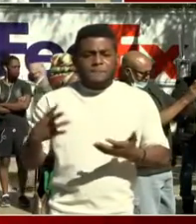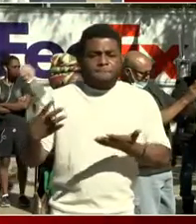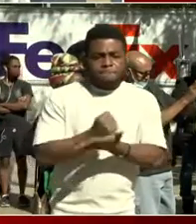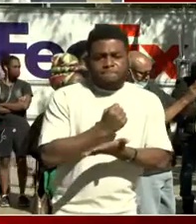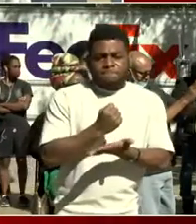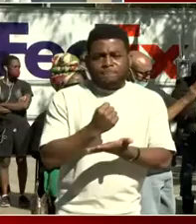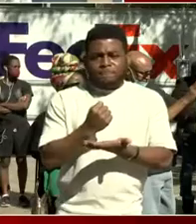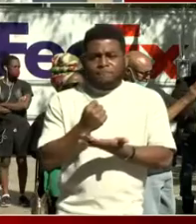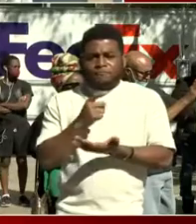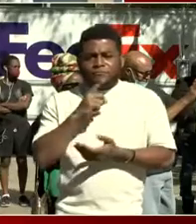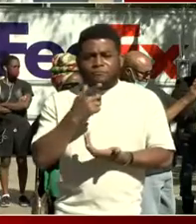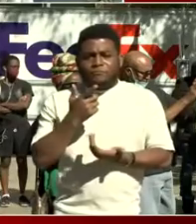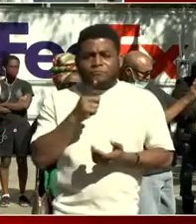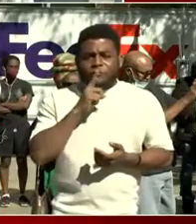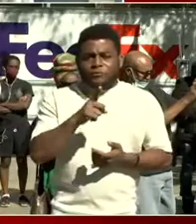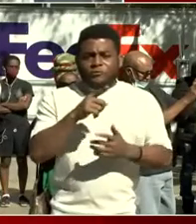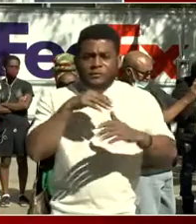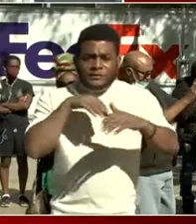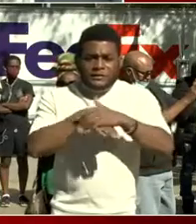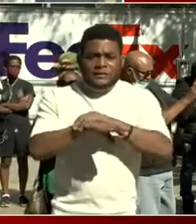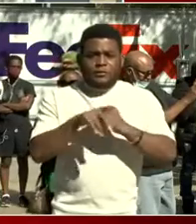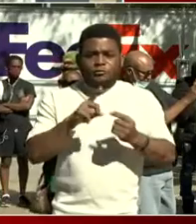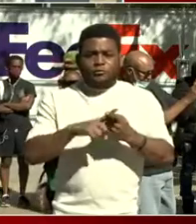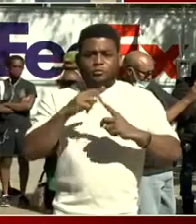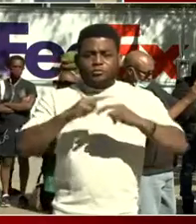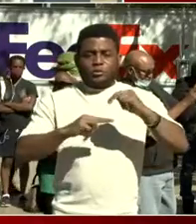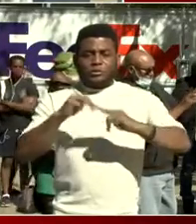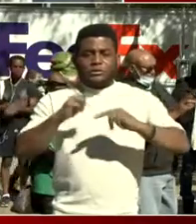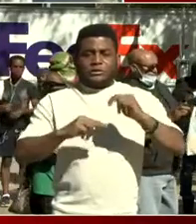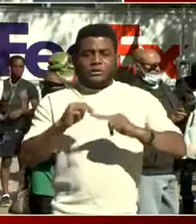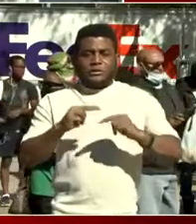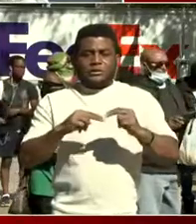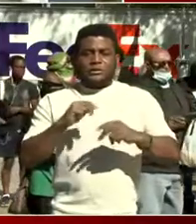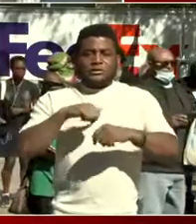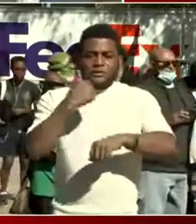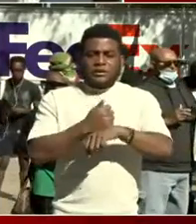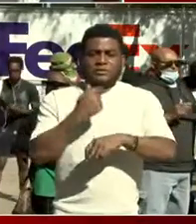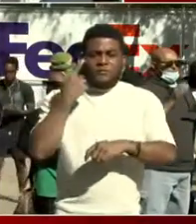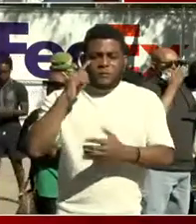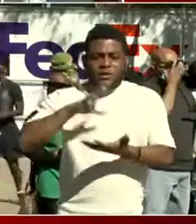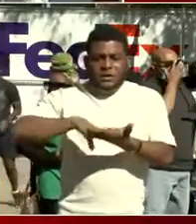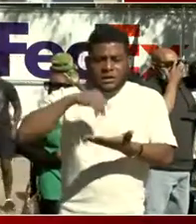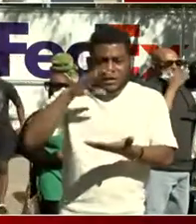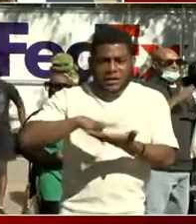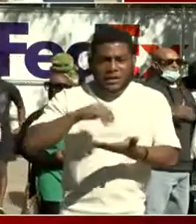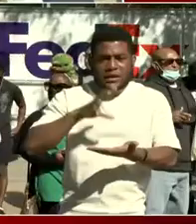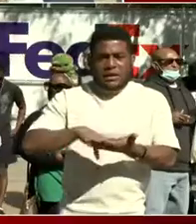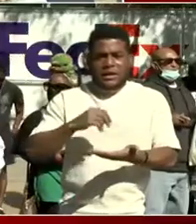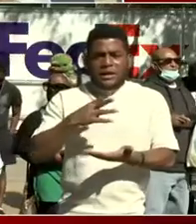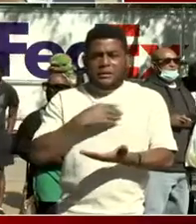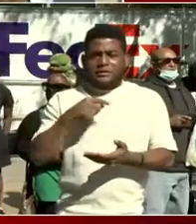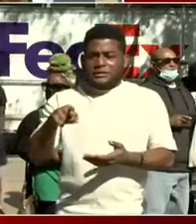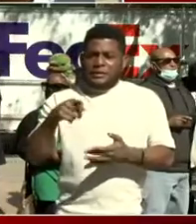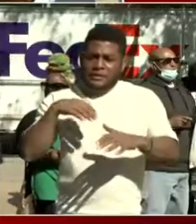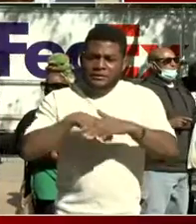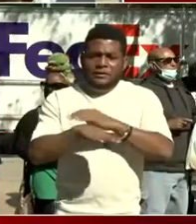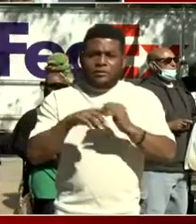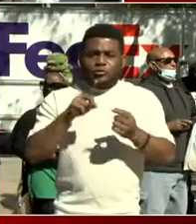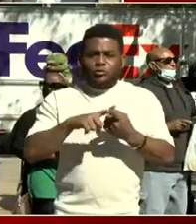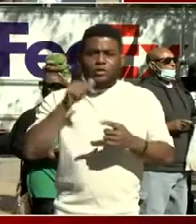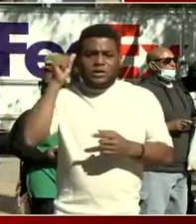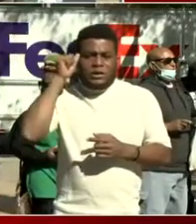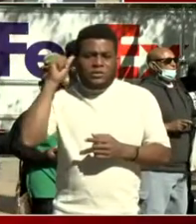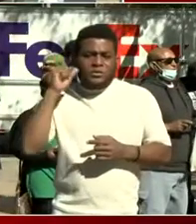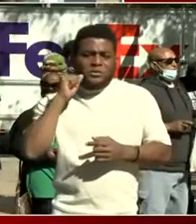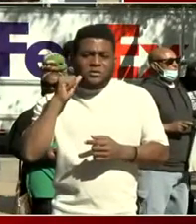half. And that's access to buildings that are set up for learning, to adults who are teaching